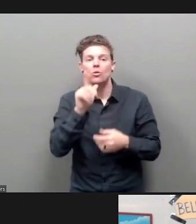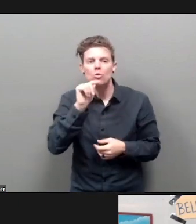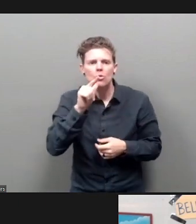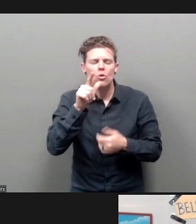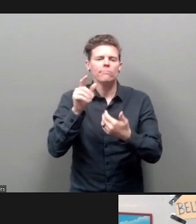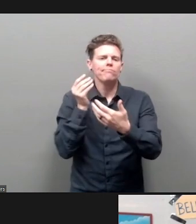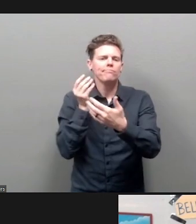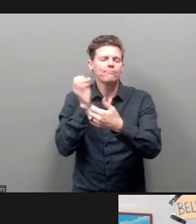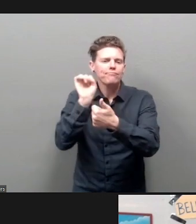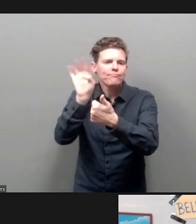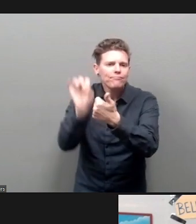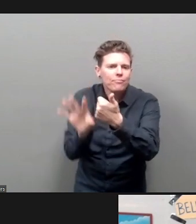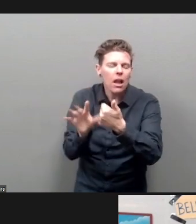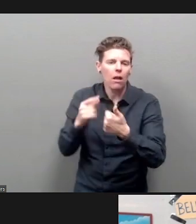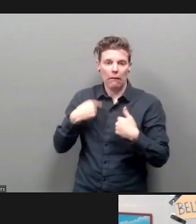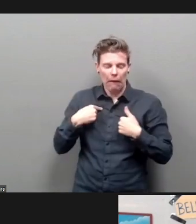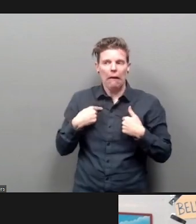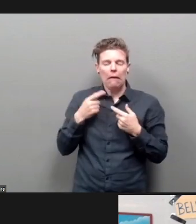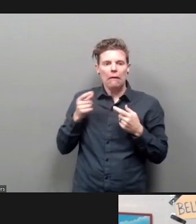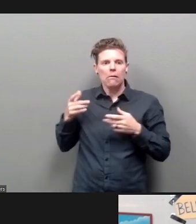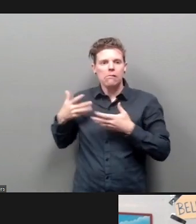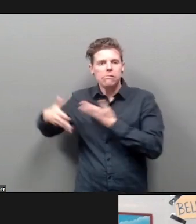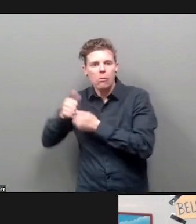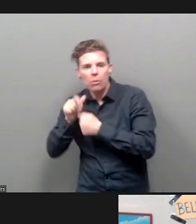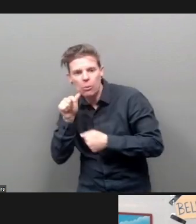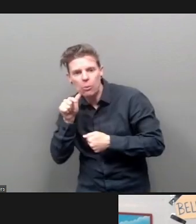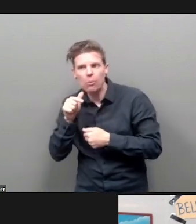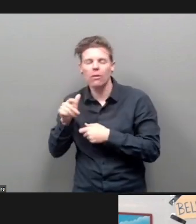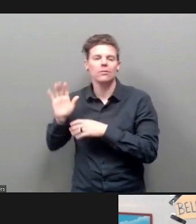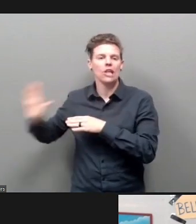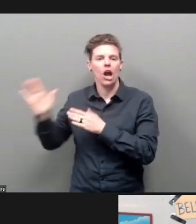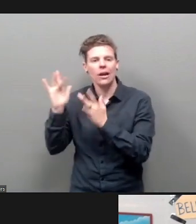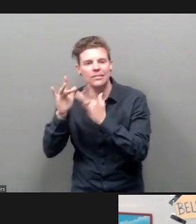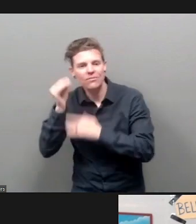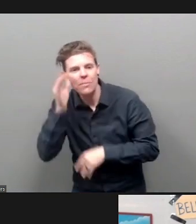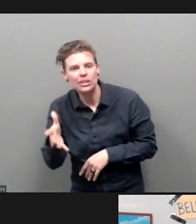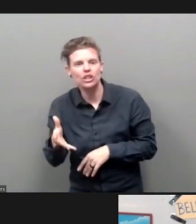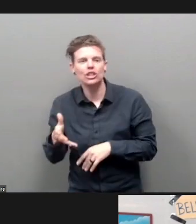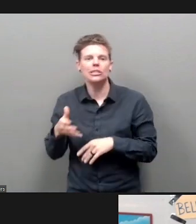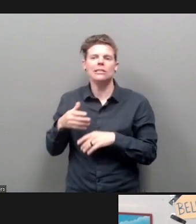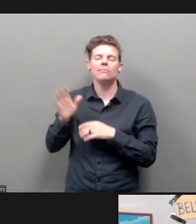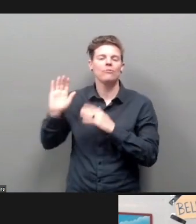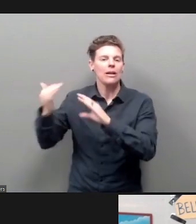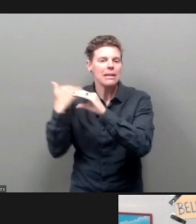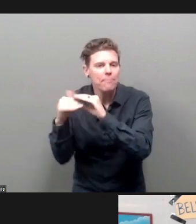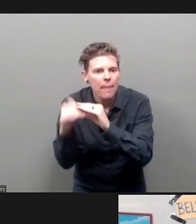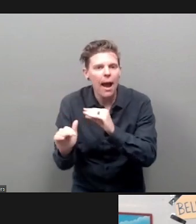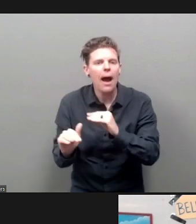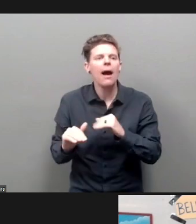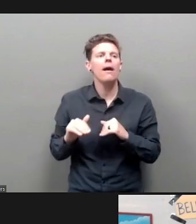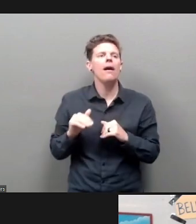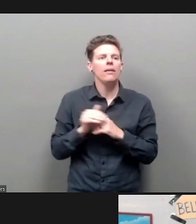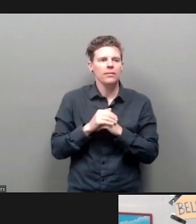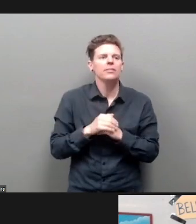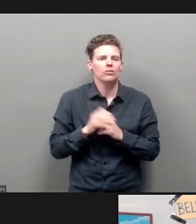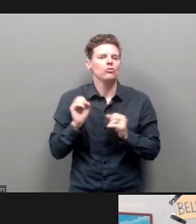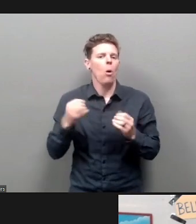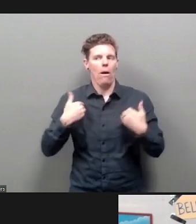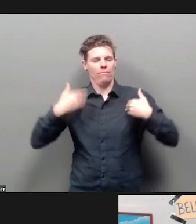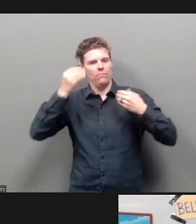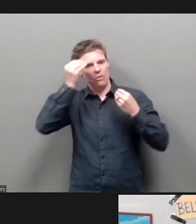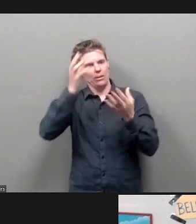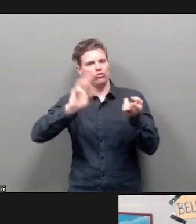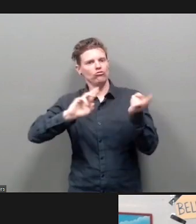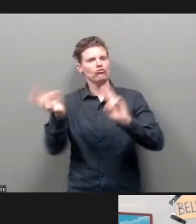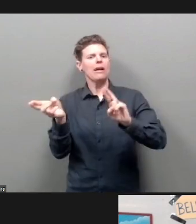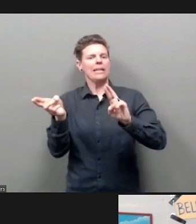DOH or email address or phone number, then having that algorithm automatically notify those people, sort of like NM Connect. It